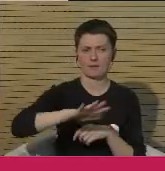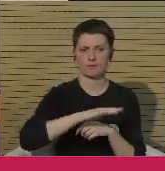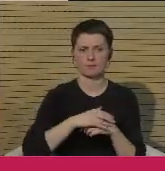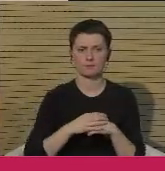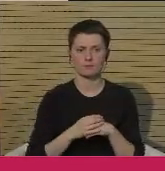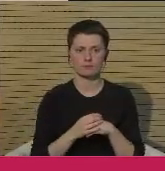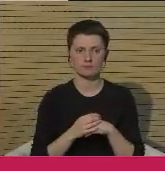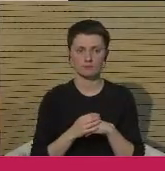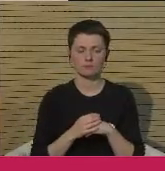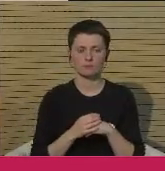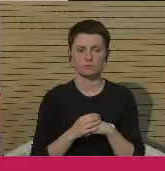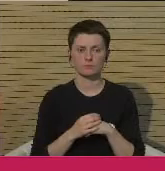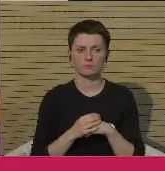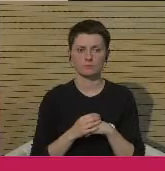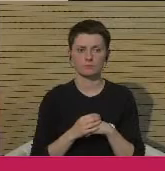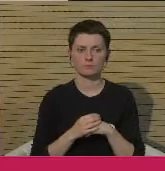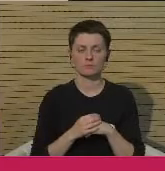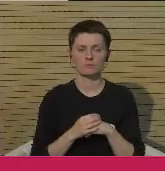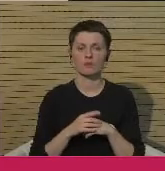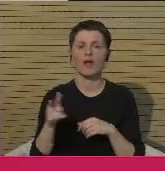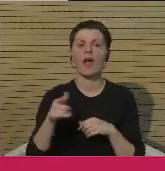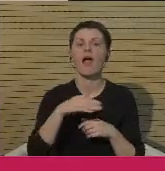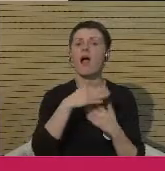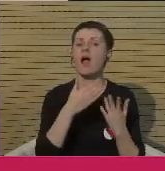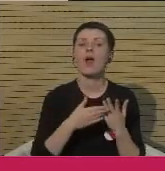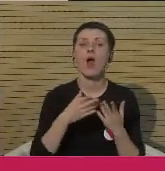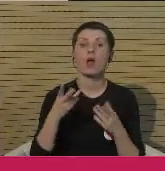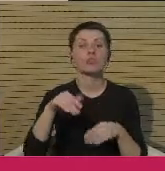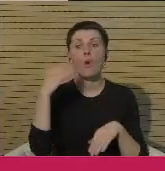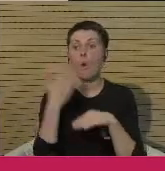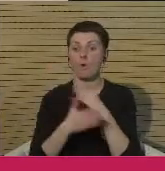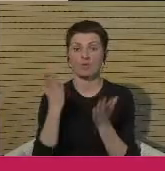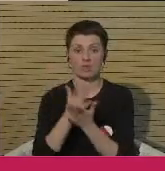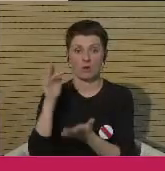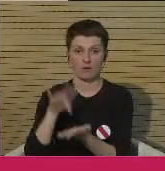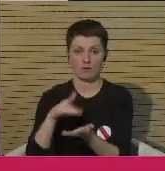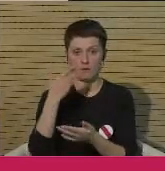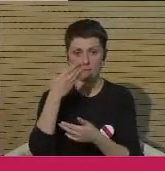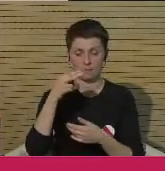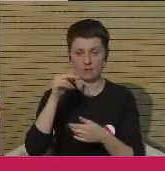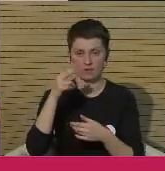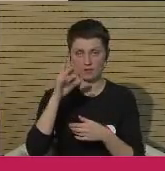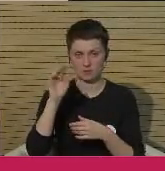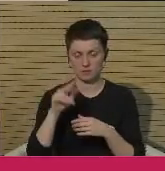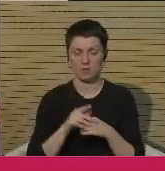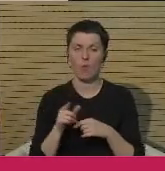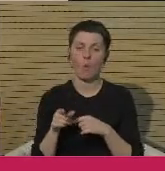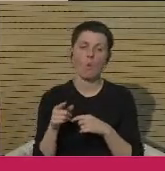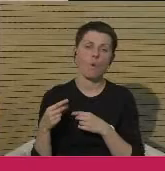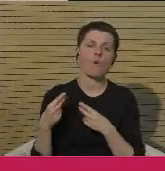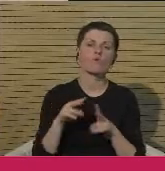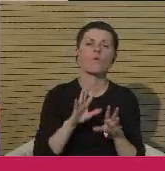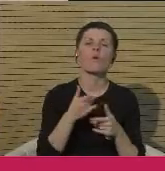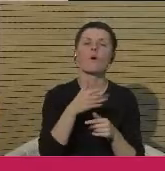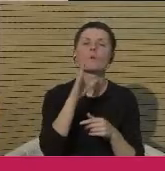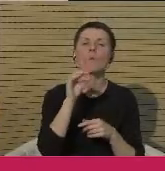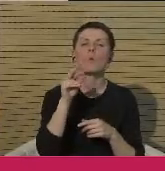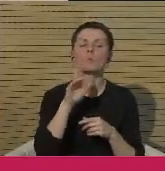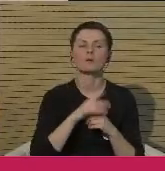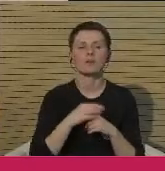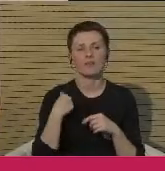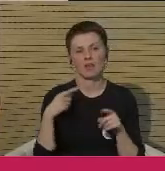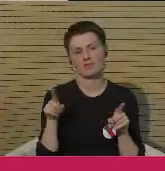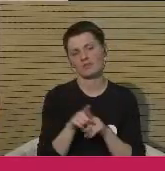people in a way recalled they live in a wonderful country that does not start and end in Minsk, so as far as beavers are concerned.